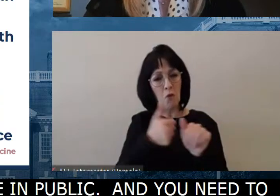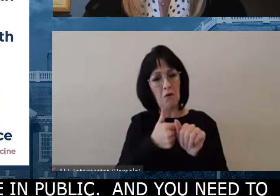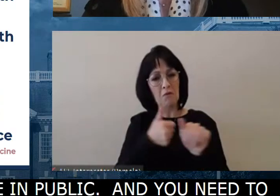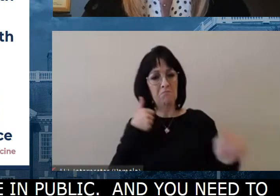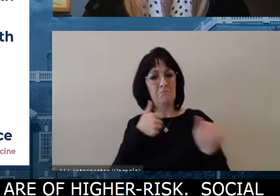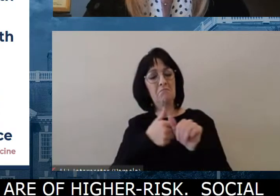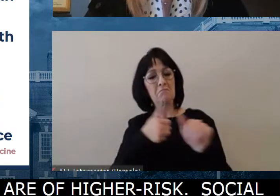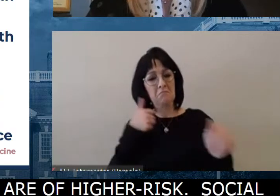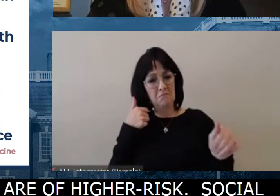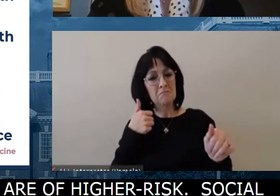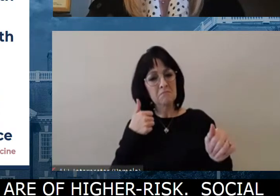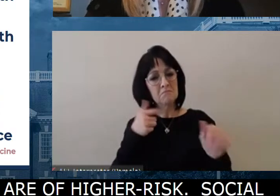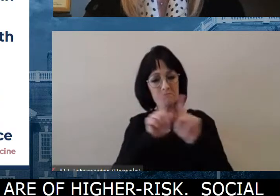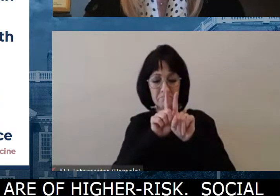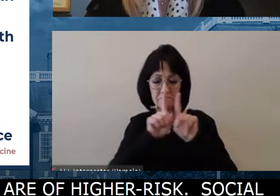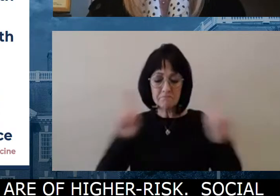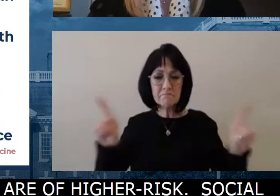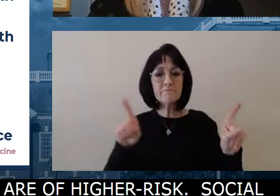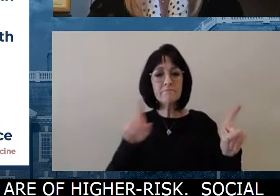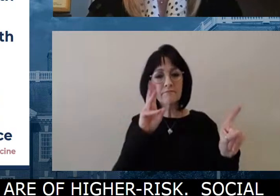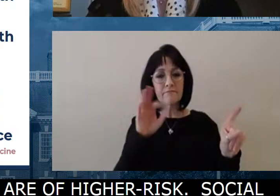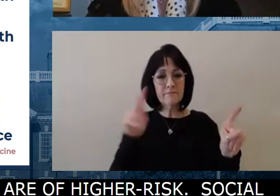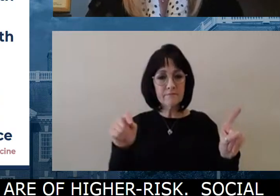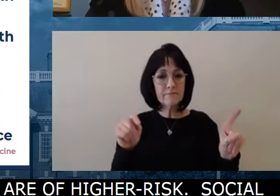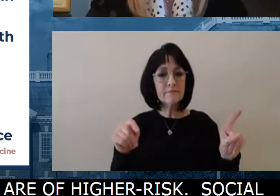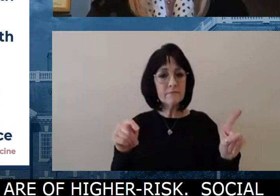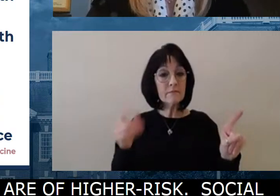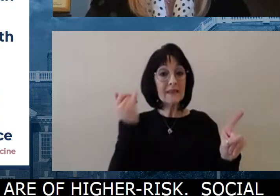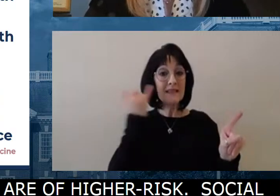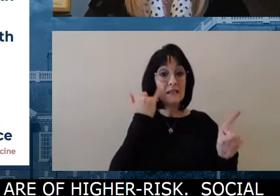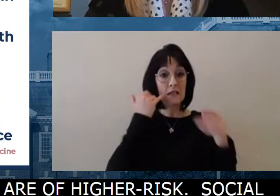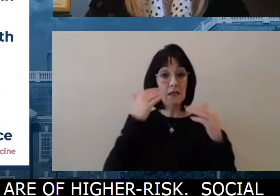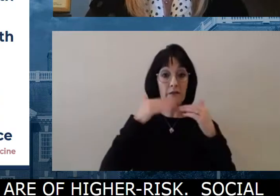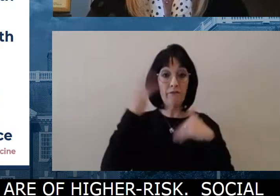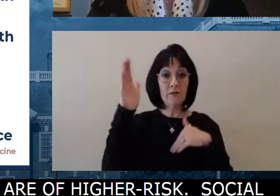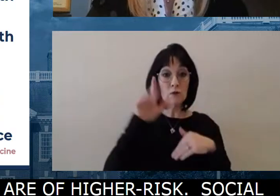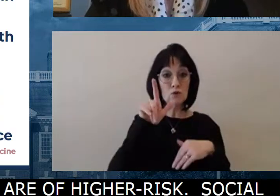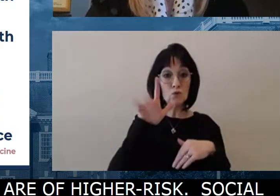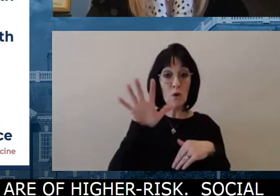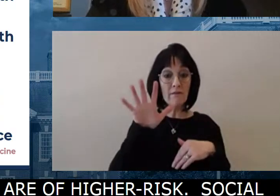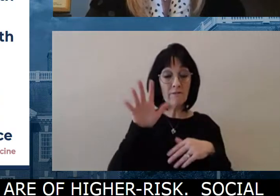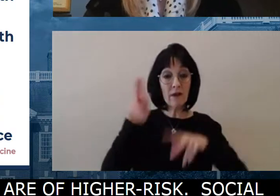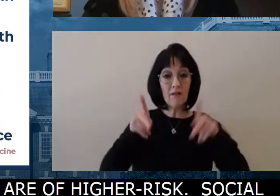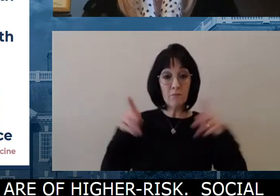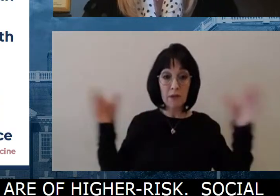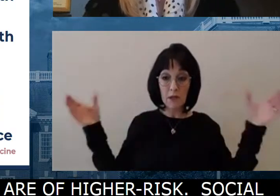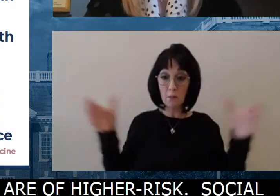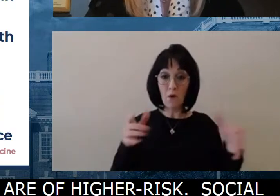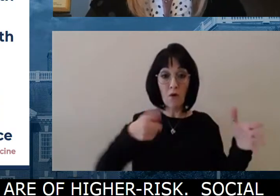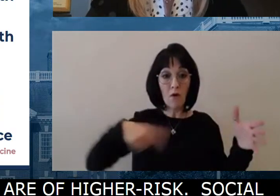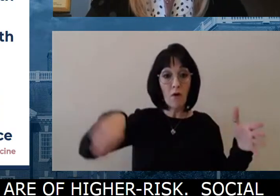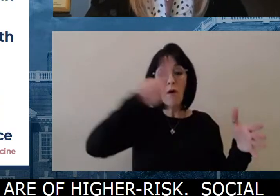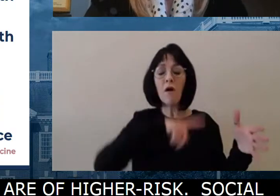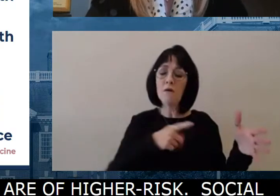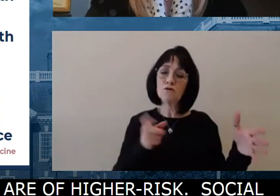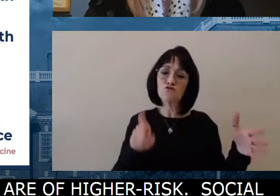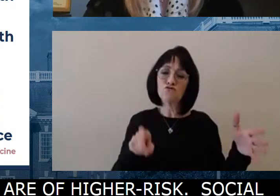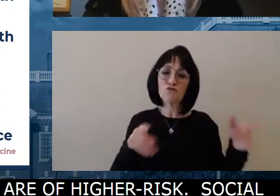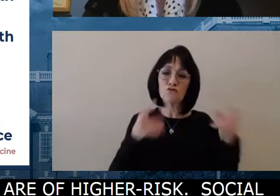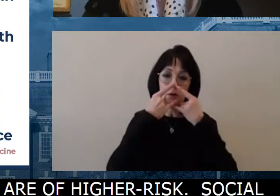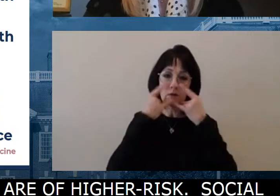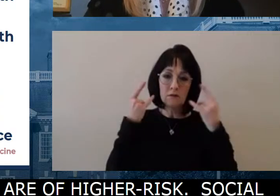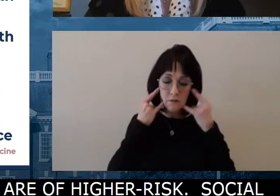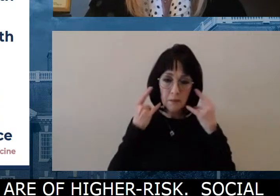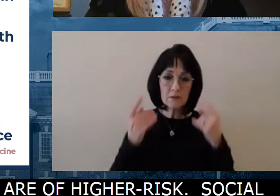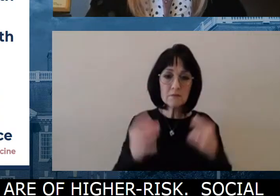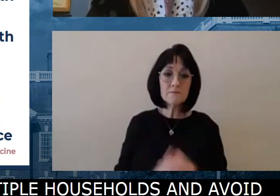Settings where there's 25 or more people in one setting. Also, if you are traveling, you're